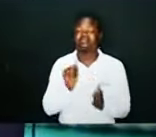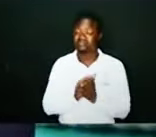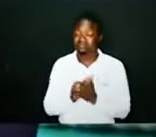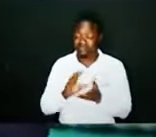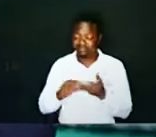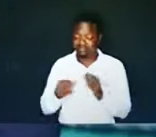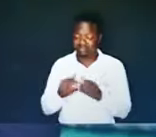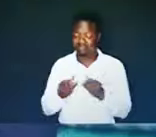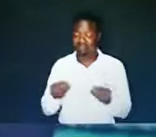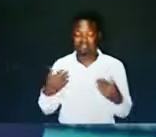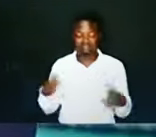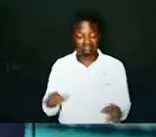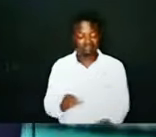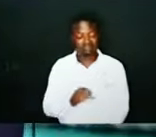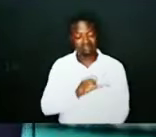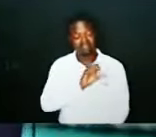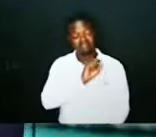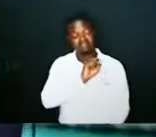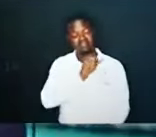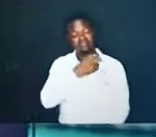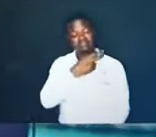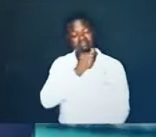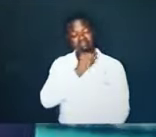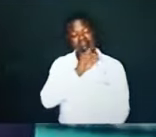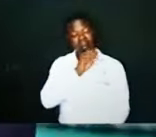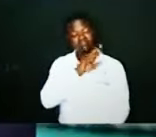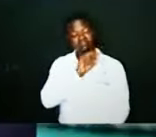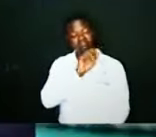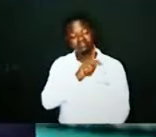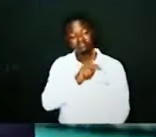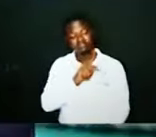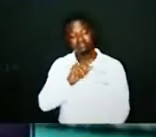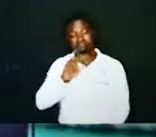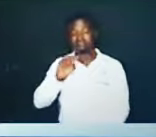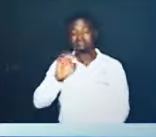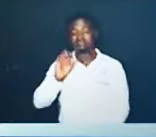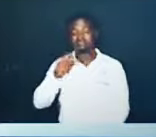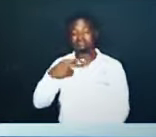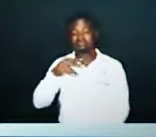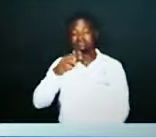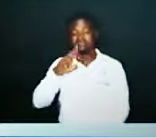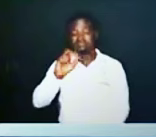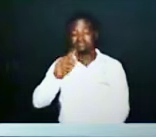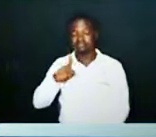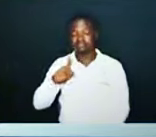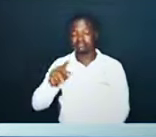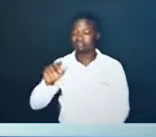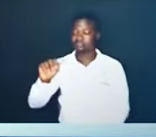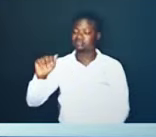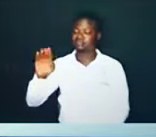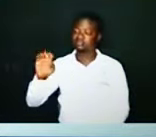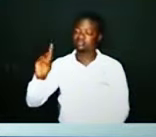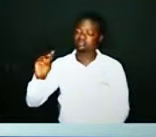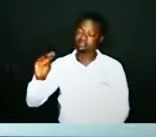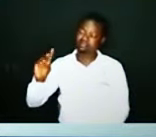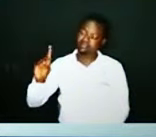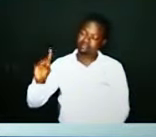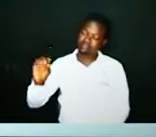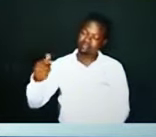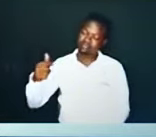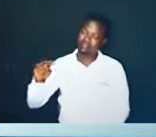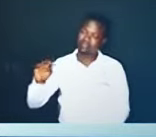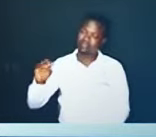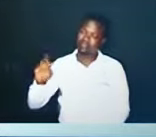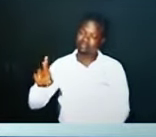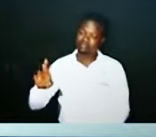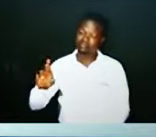settled. Shadrach, Meshach, and Abednego replied to him, King Nebuchadnezzar, we did not need to defend ourselves before you